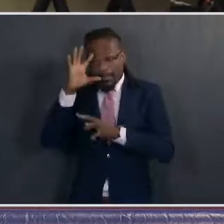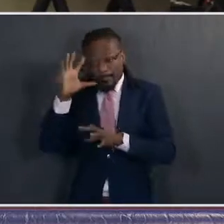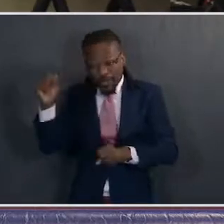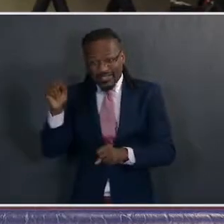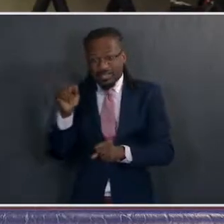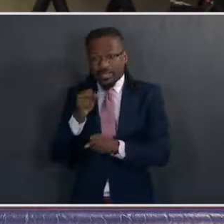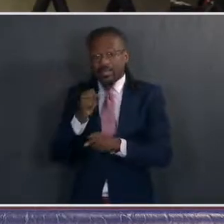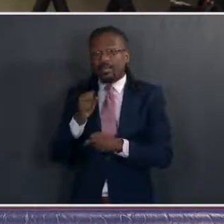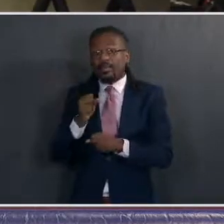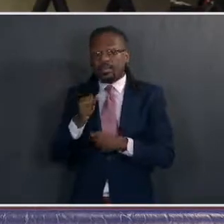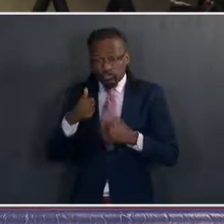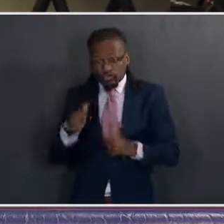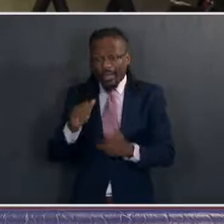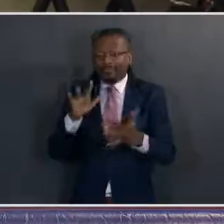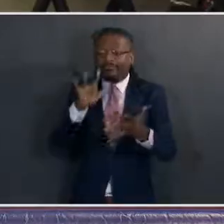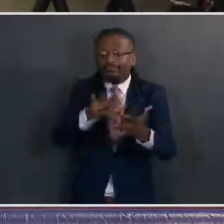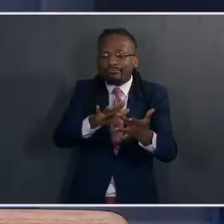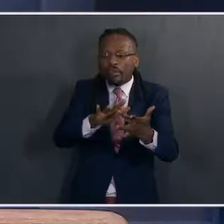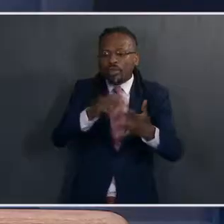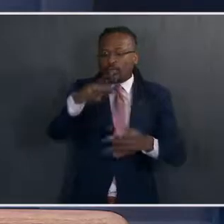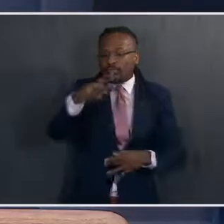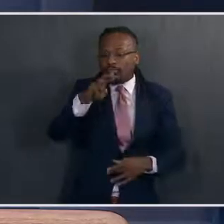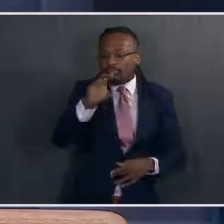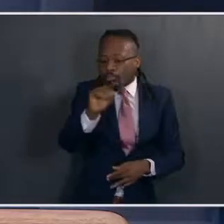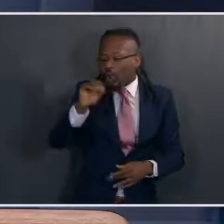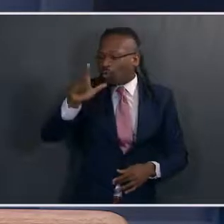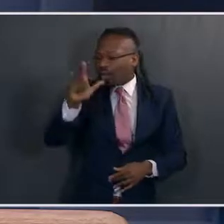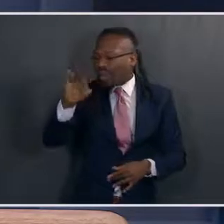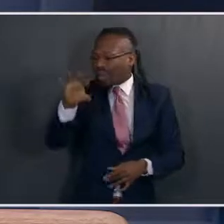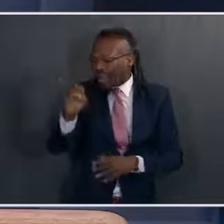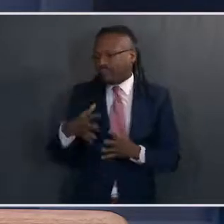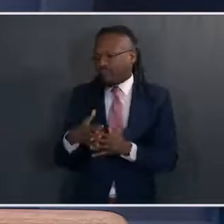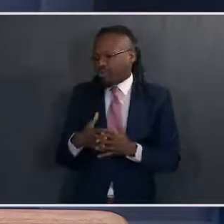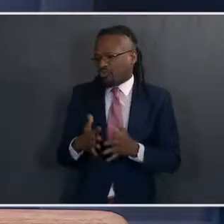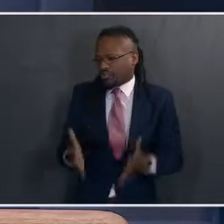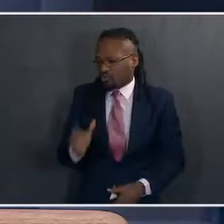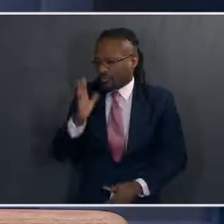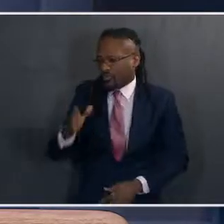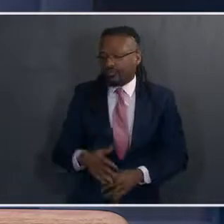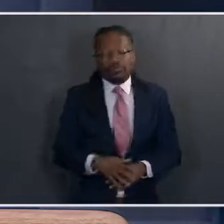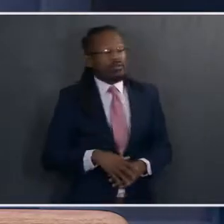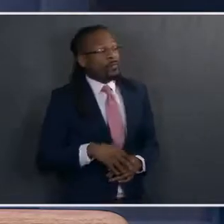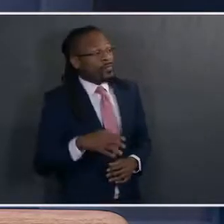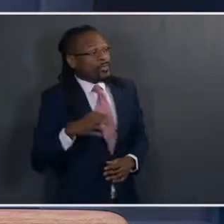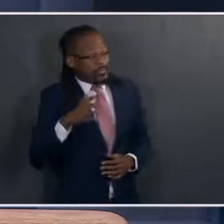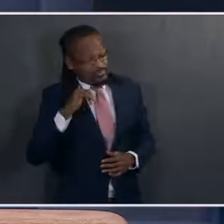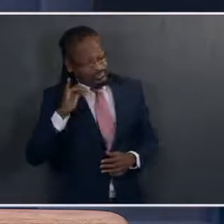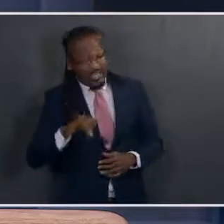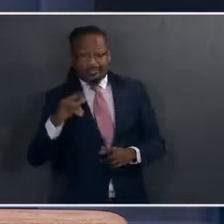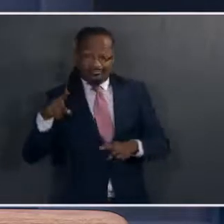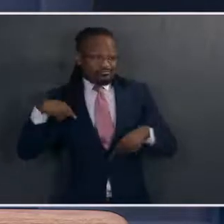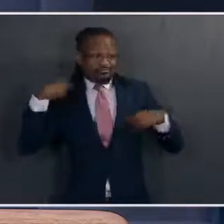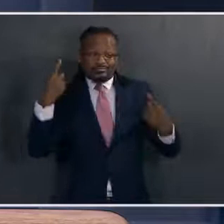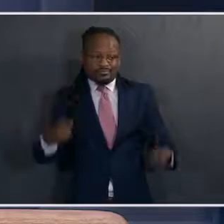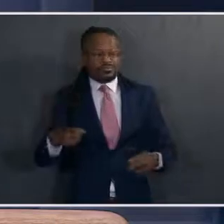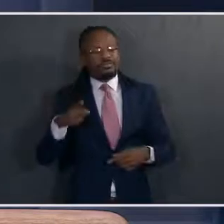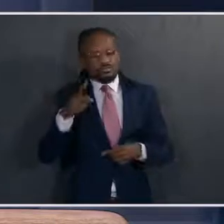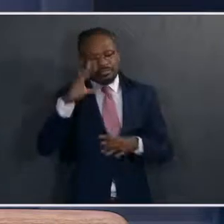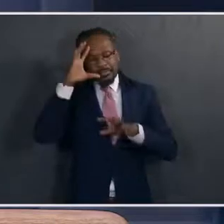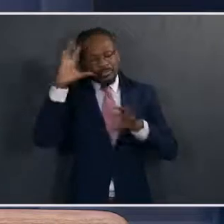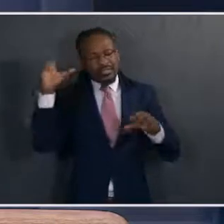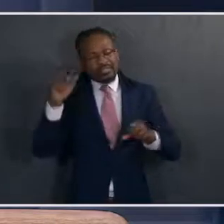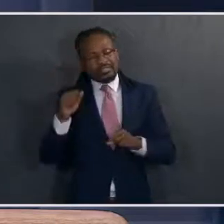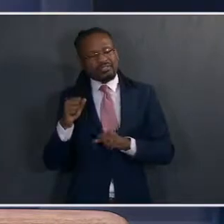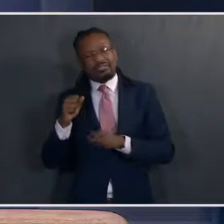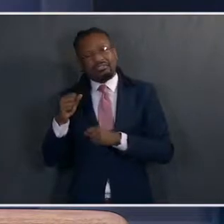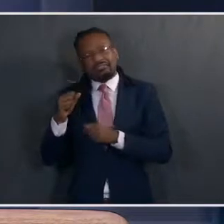out to pro-life Americans in his administration? Well, those have long been the president's positions, and he certainly